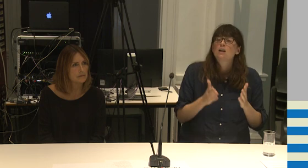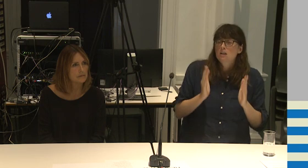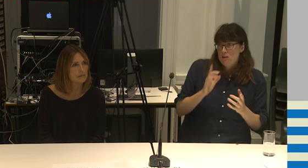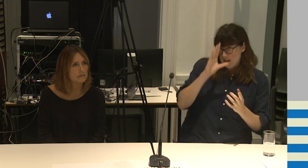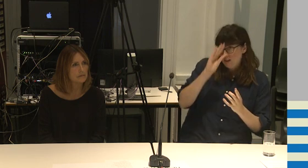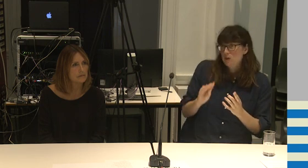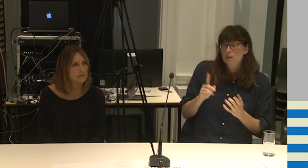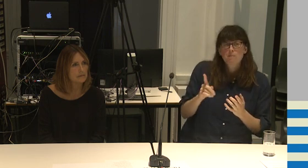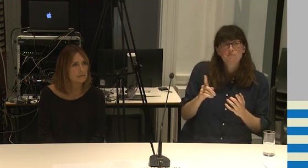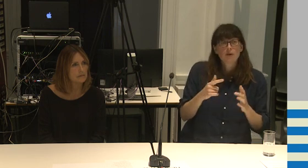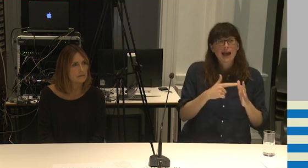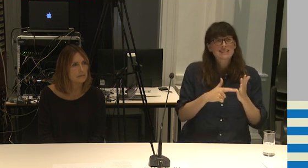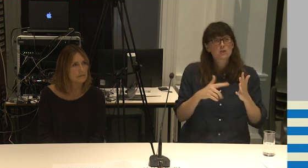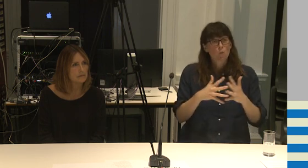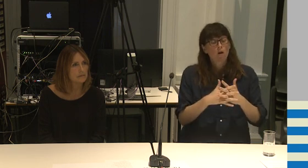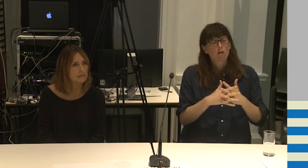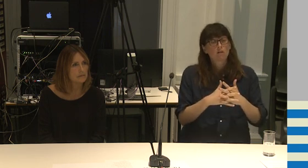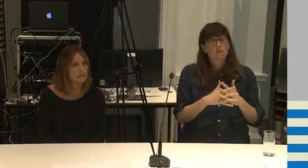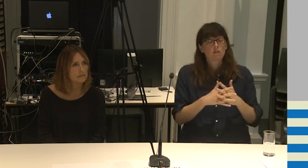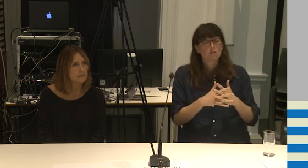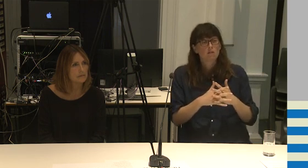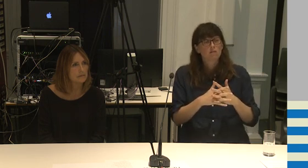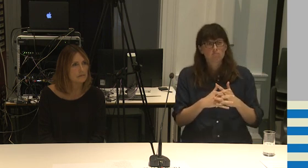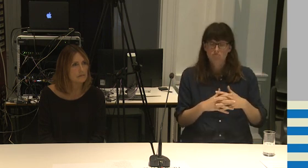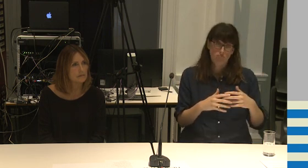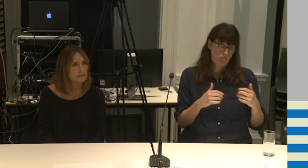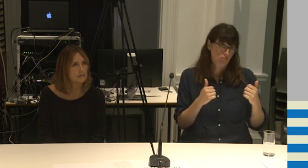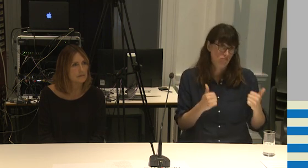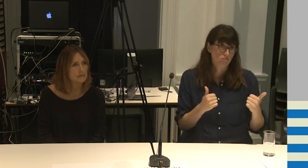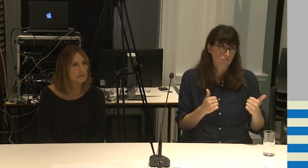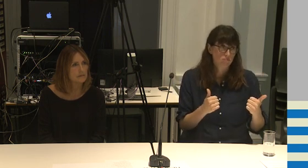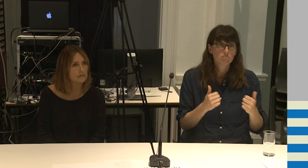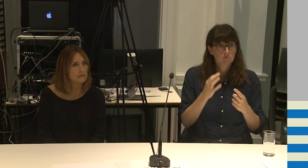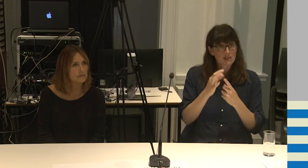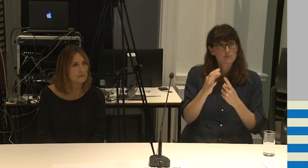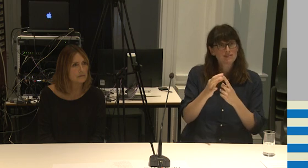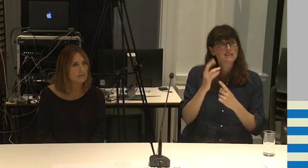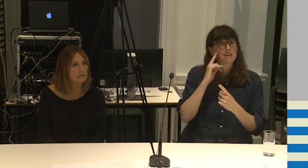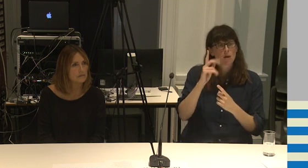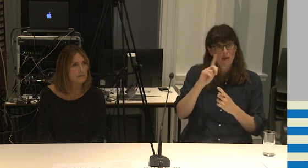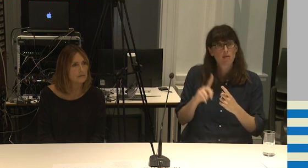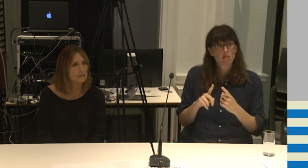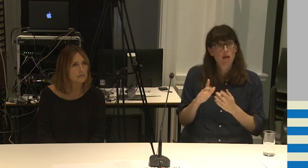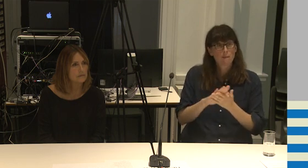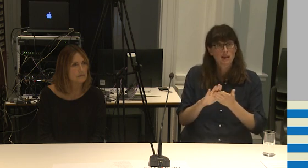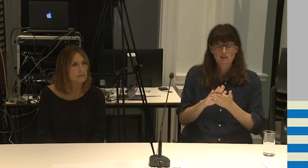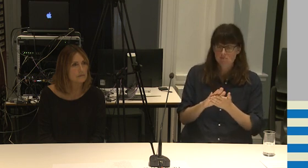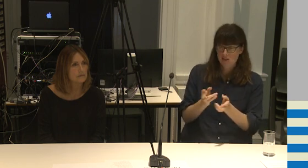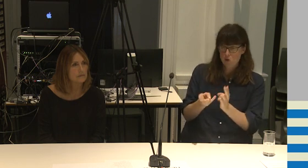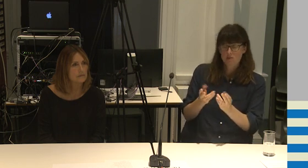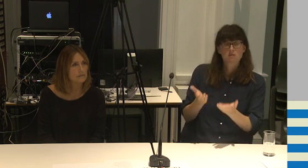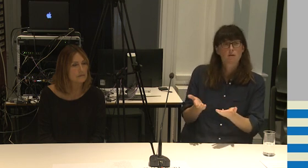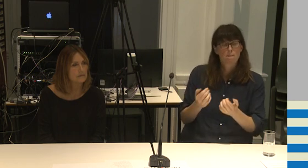I think access to work is a really great thing, particularly for deaf people, because it provides